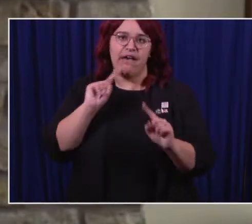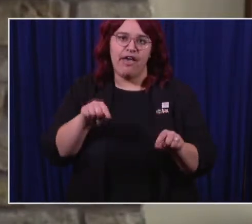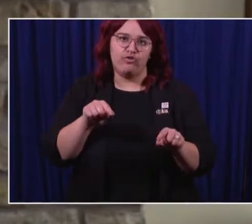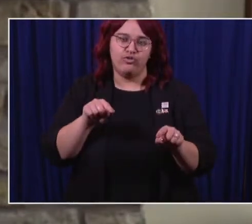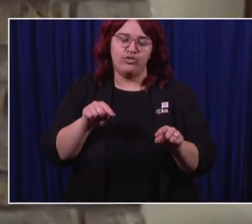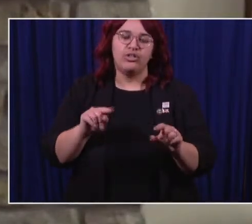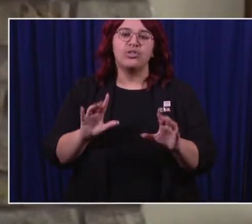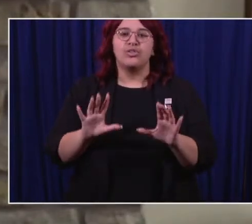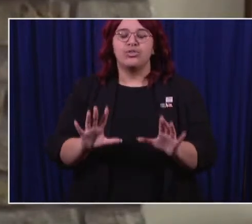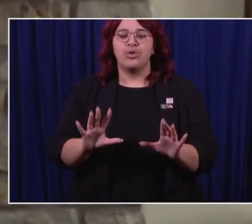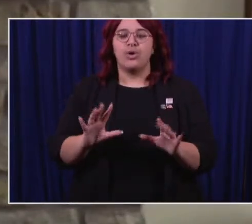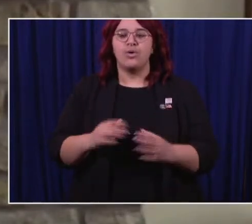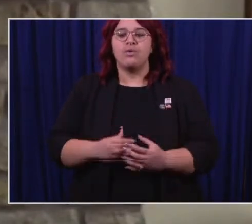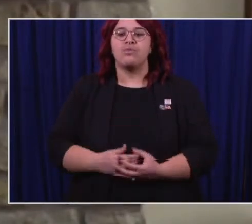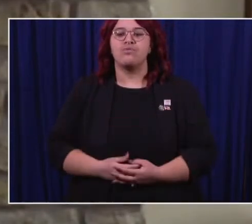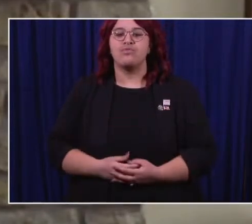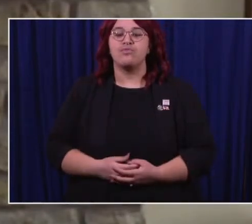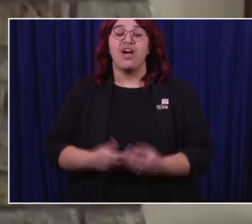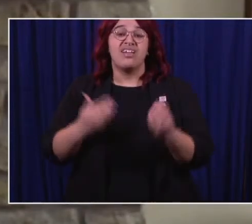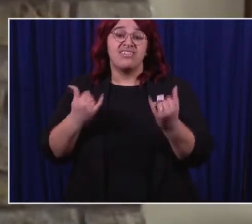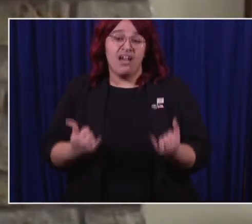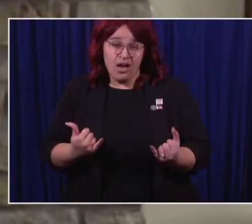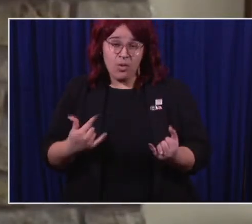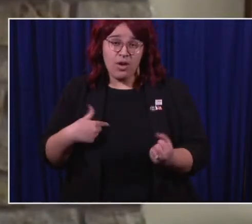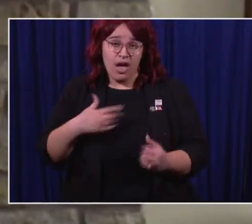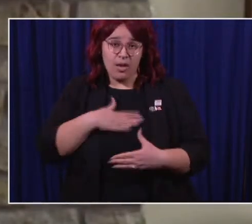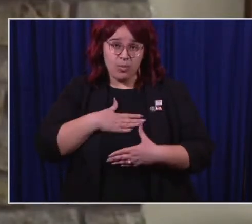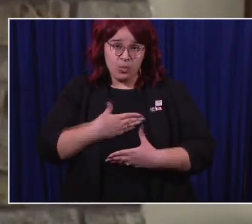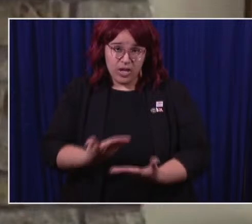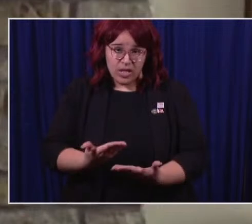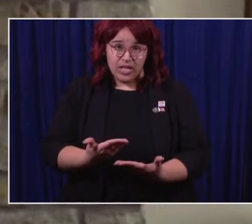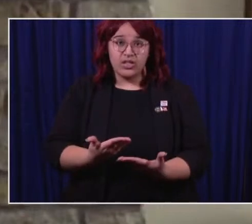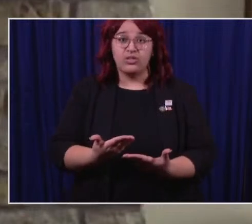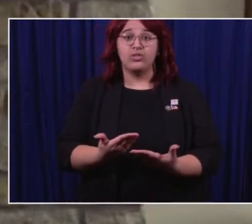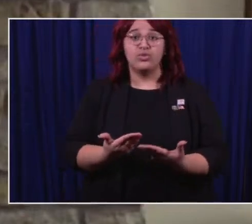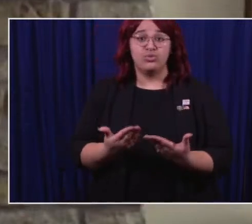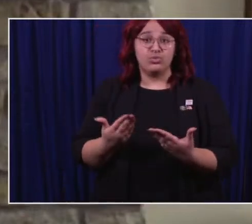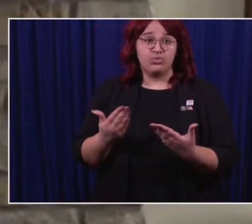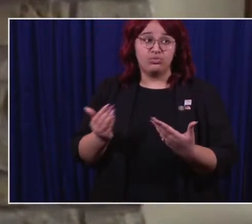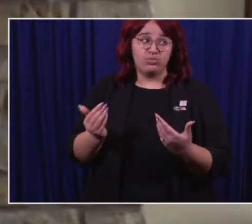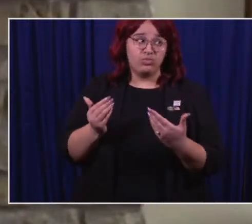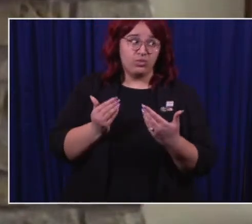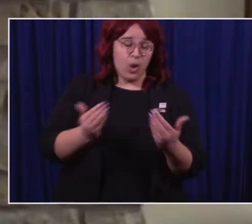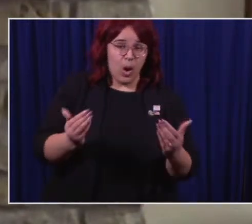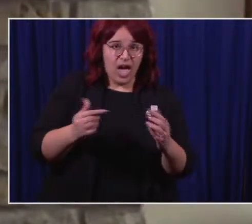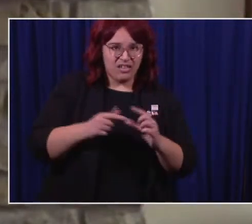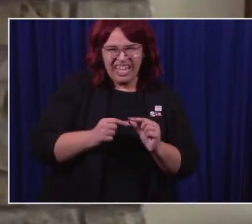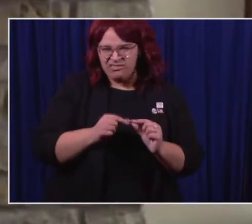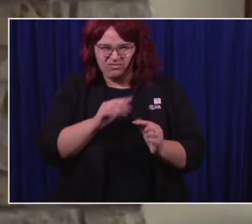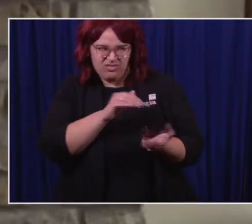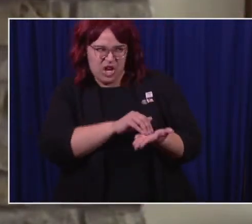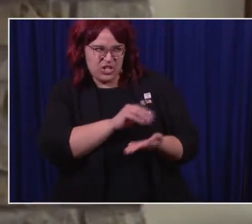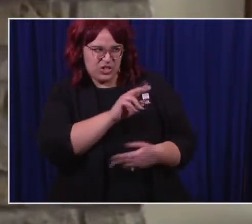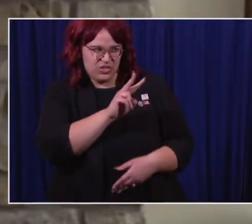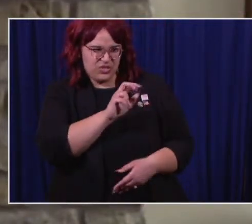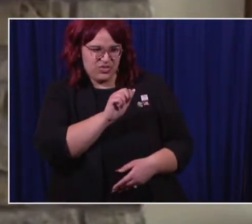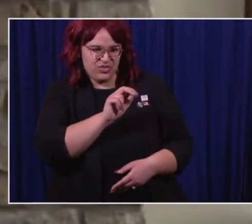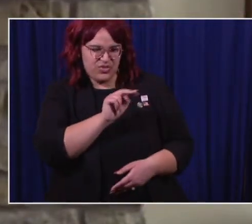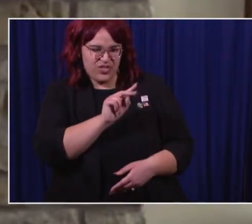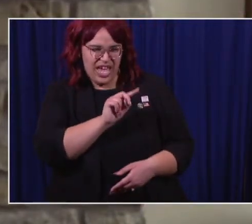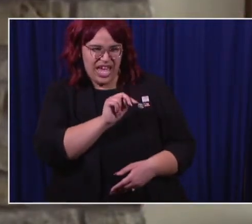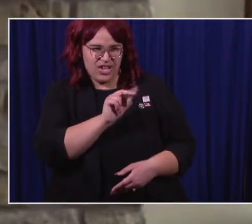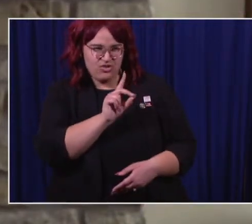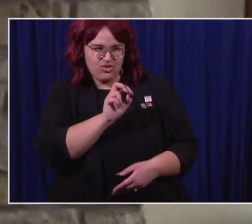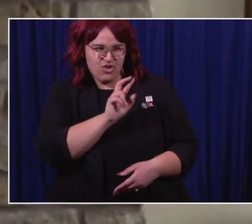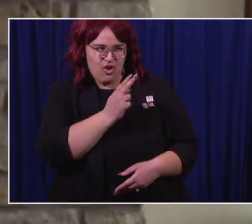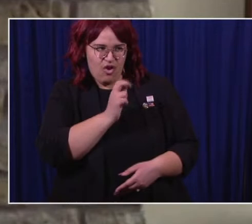is, what I have read, and Dr. Vanderhoff can jump in here, I don't think anyone knows when you achieve herd